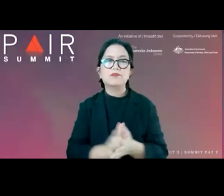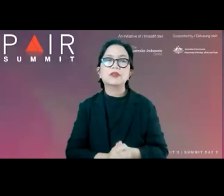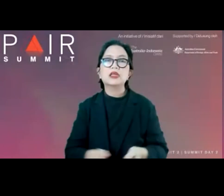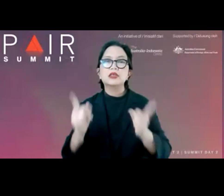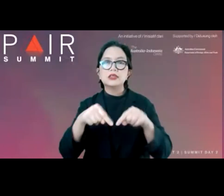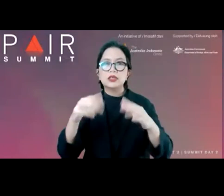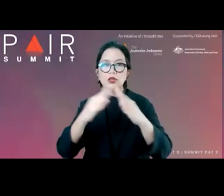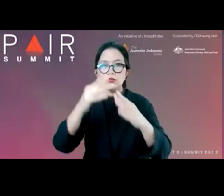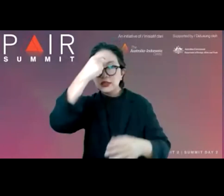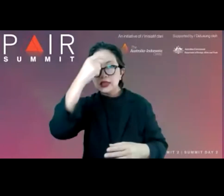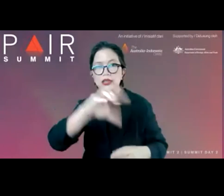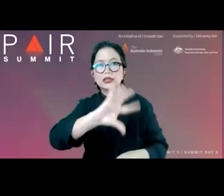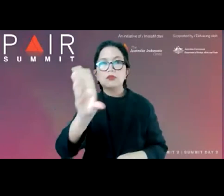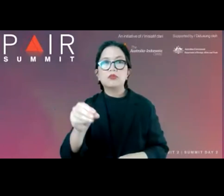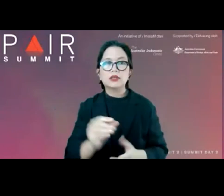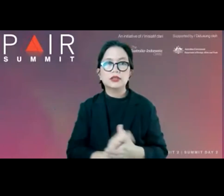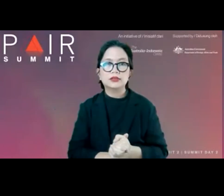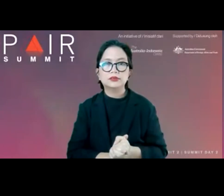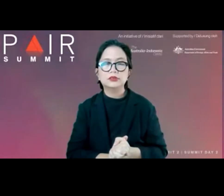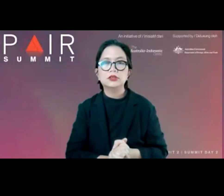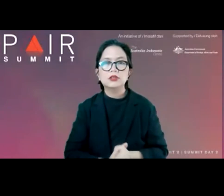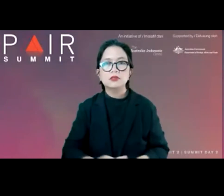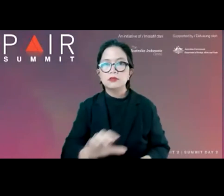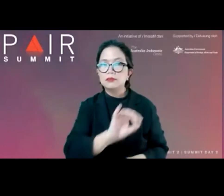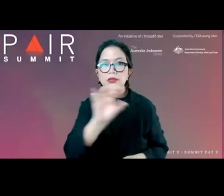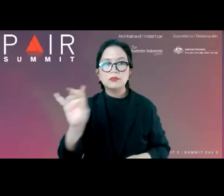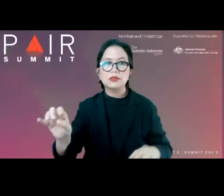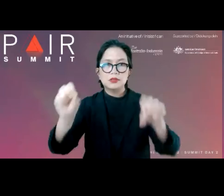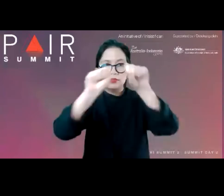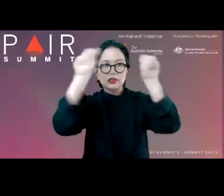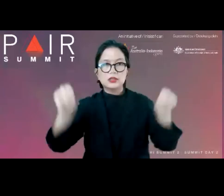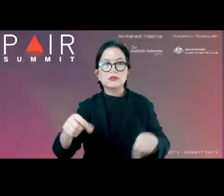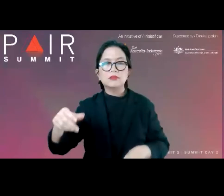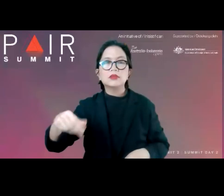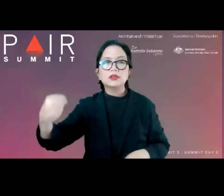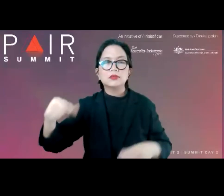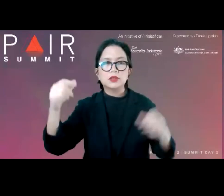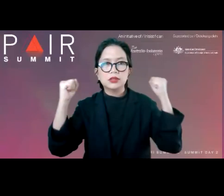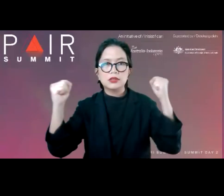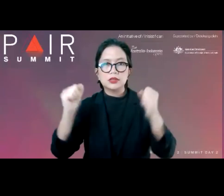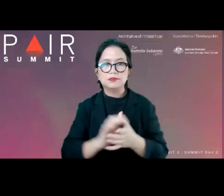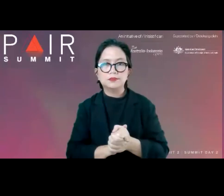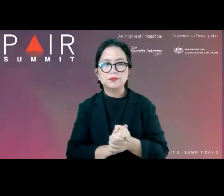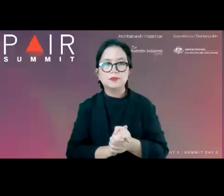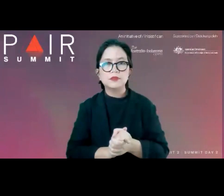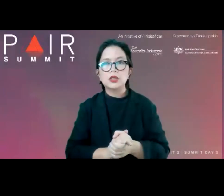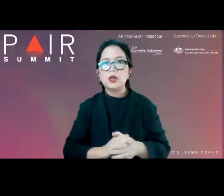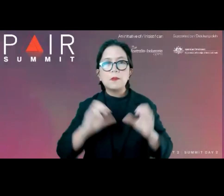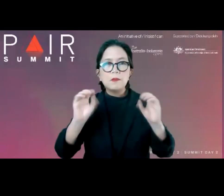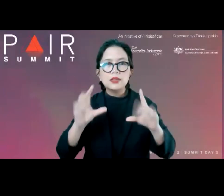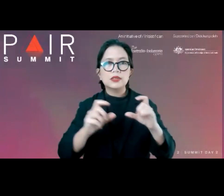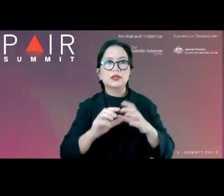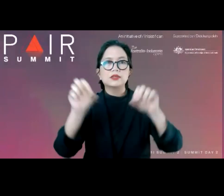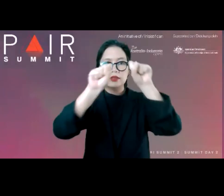applications operational. At the Ministry of Health, they have hundreds of data systems. So there's obviously